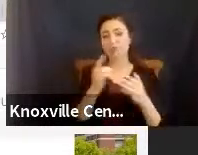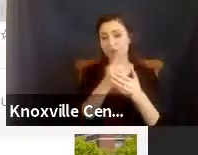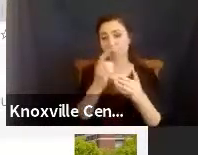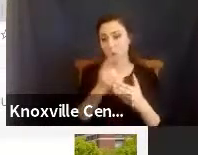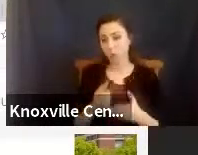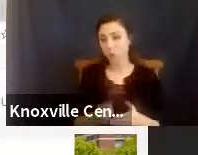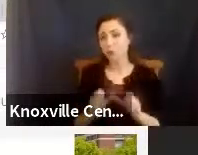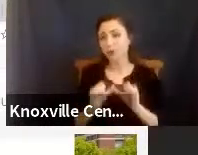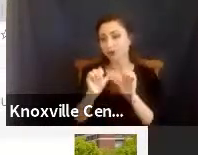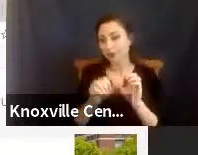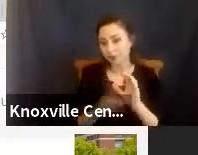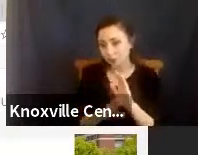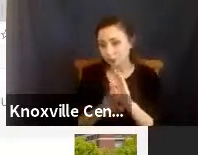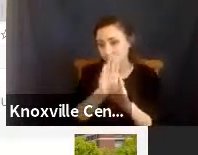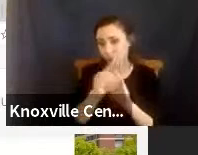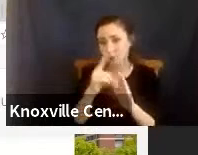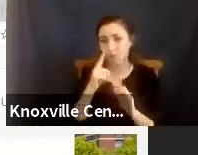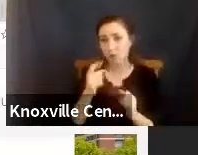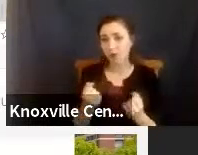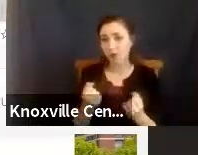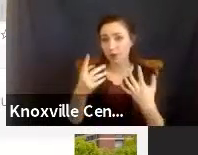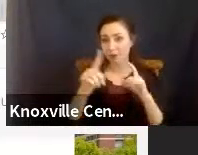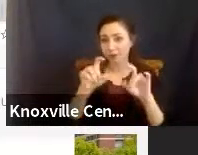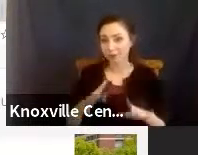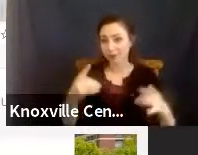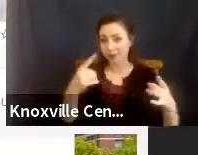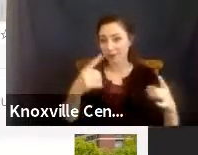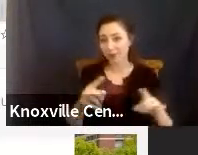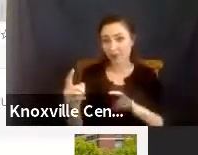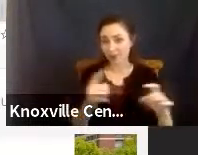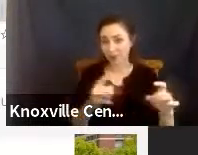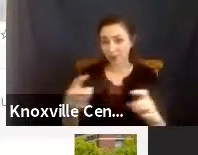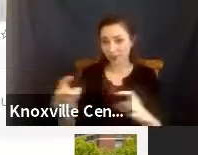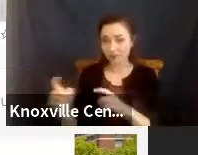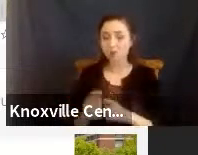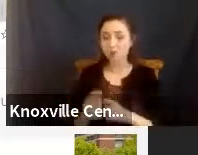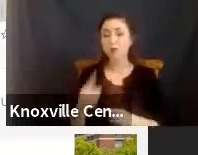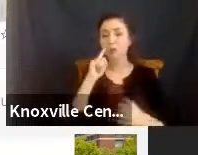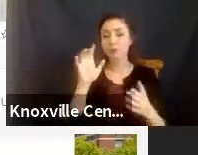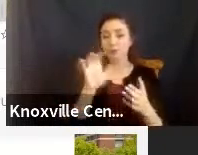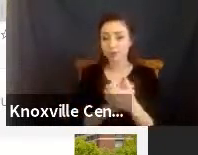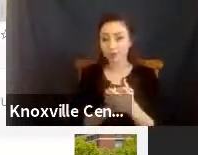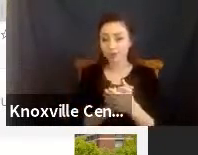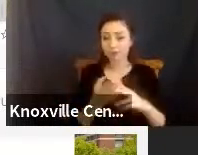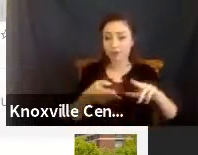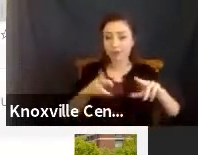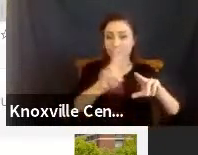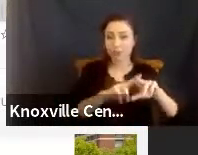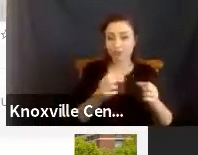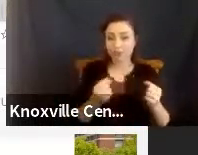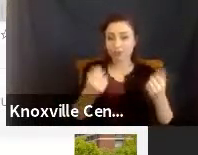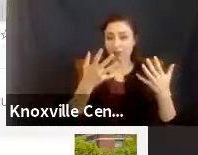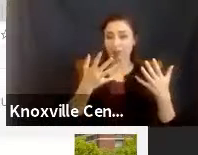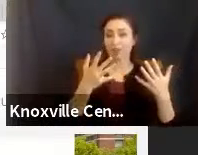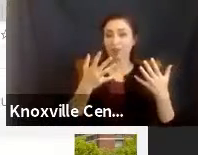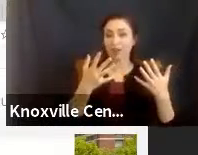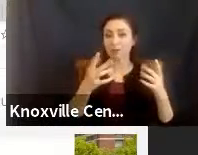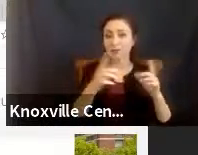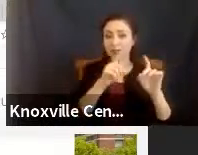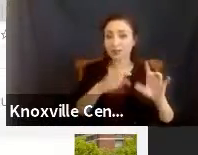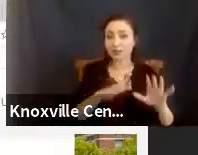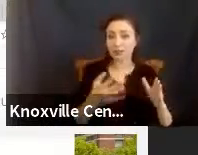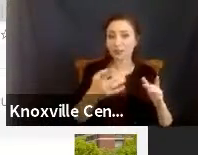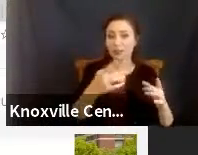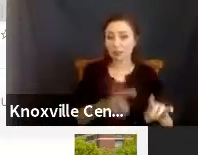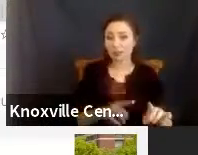up. We believe the increase in turnaround time and the decrease in testing were related to Labor Day weekend.